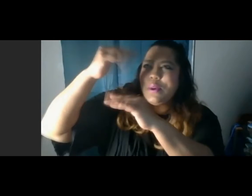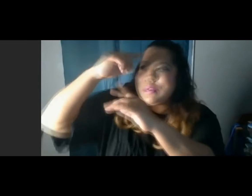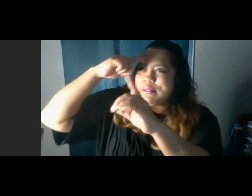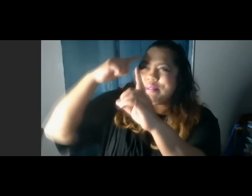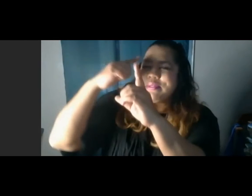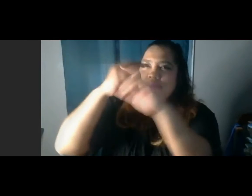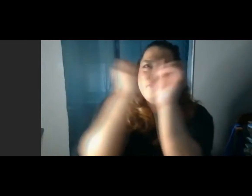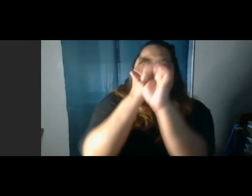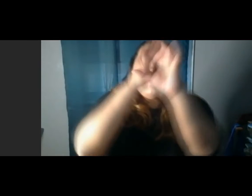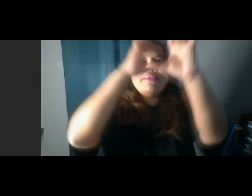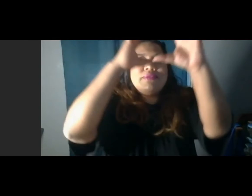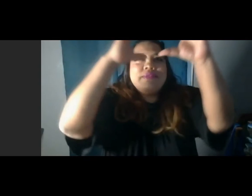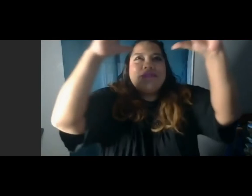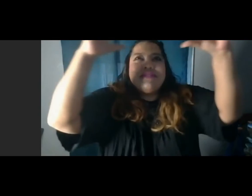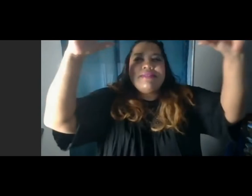all over the